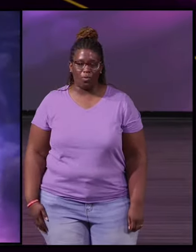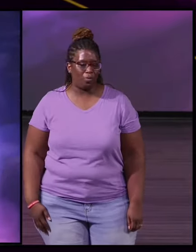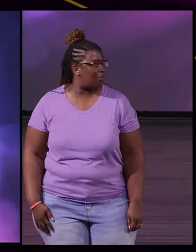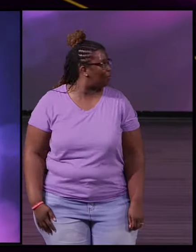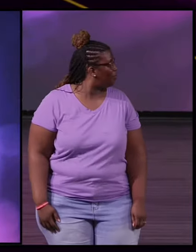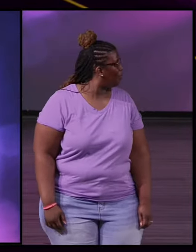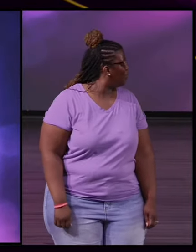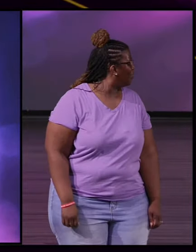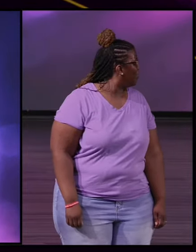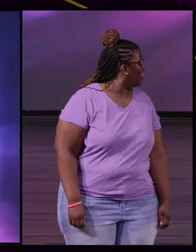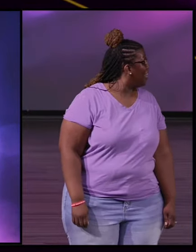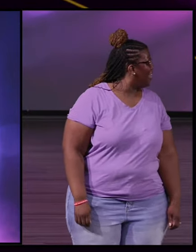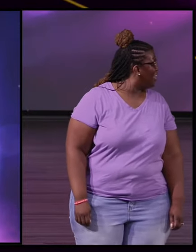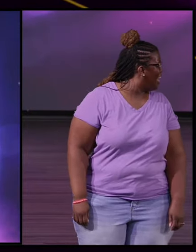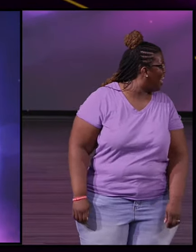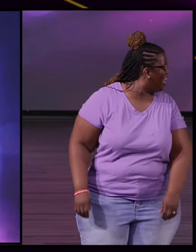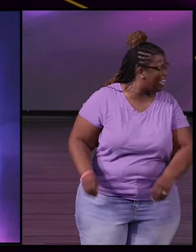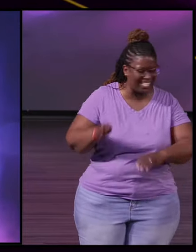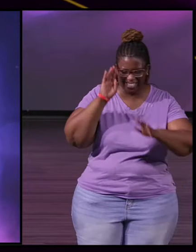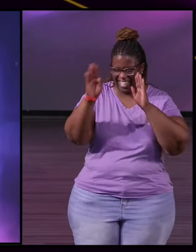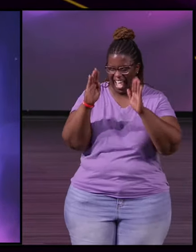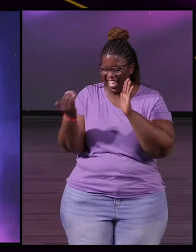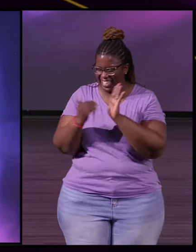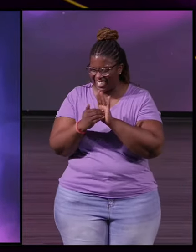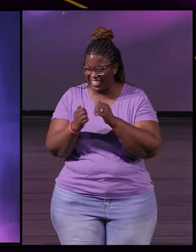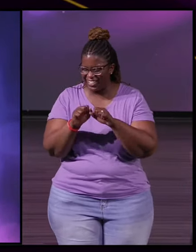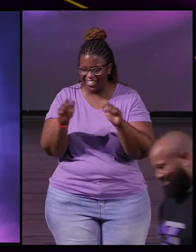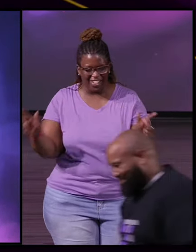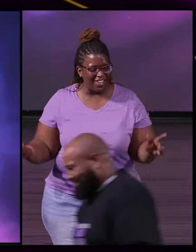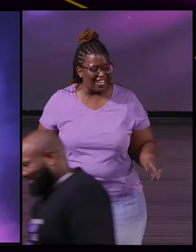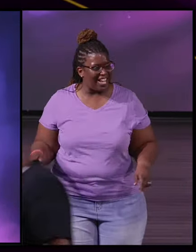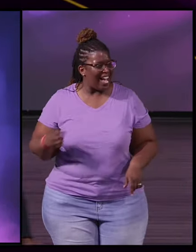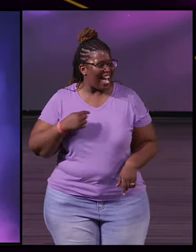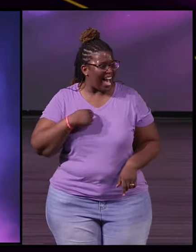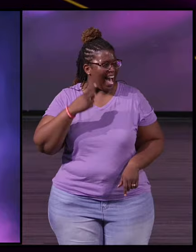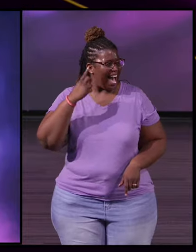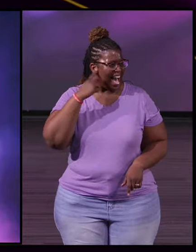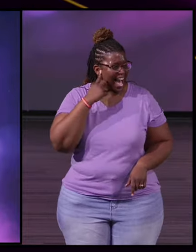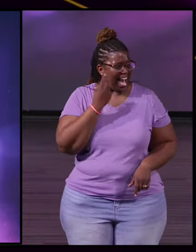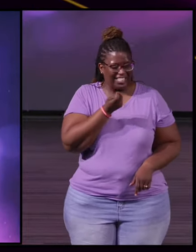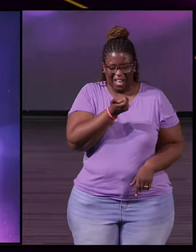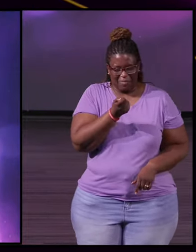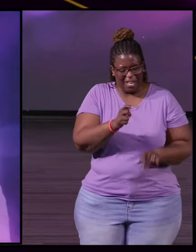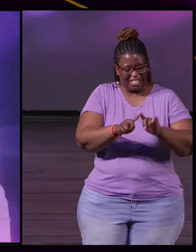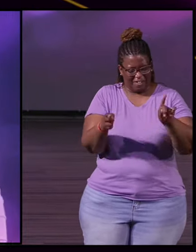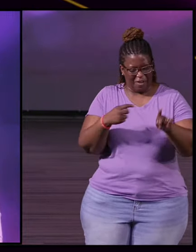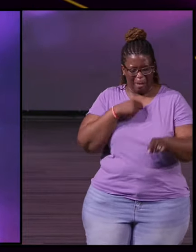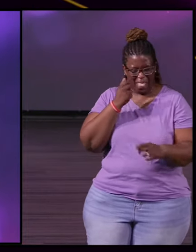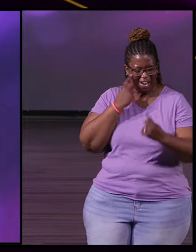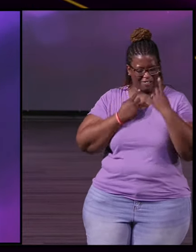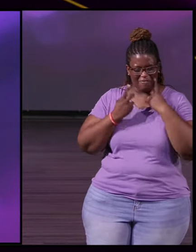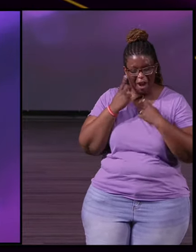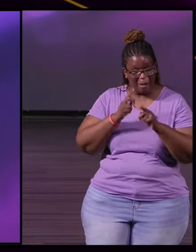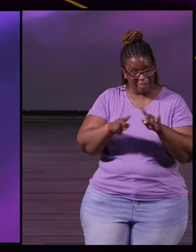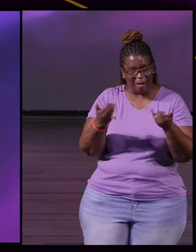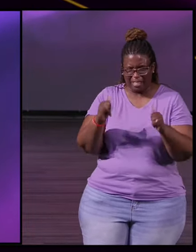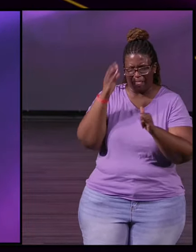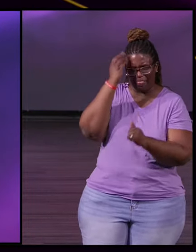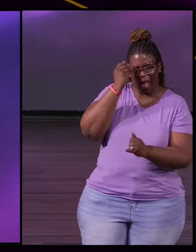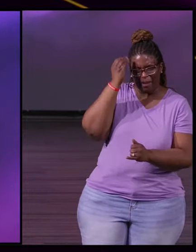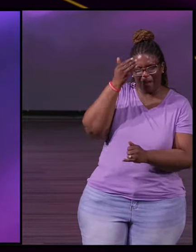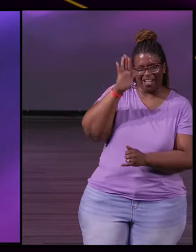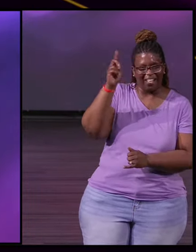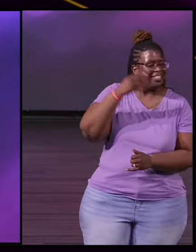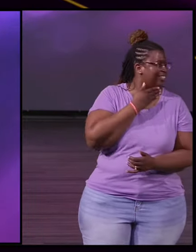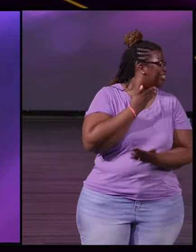Hey again, everybody. I sound a little different. I ain't got no tears in my ass, but I'm still thinking about how good